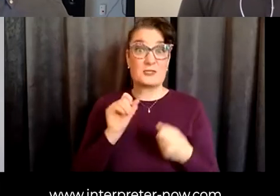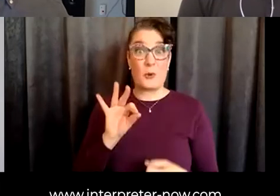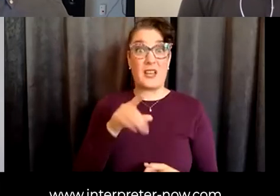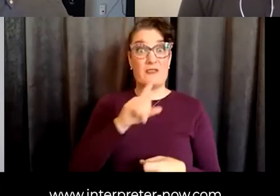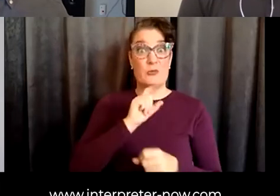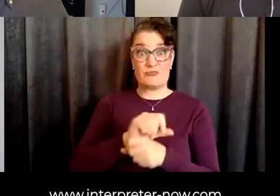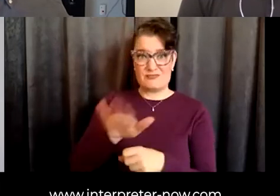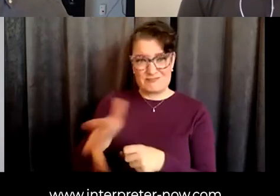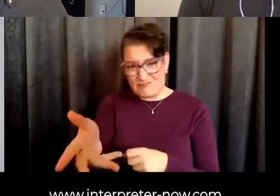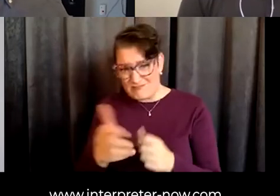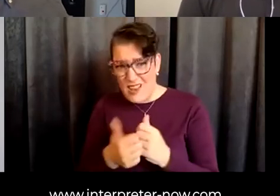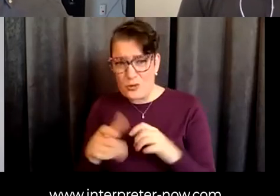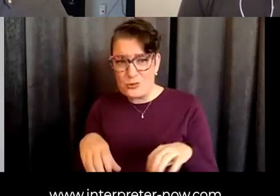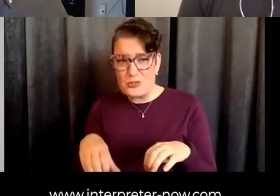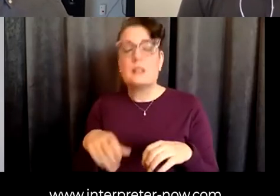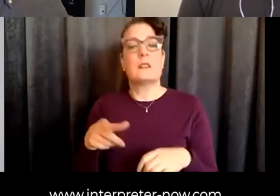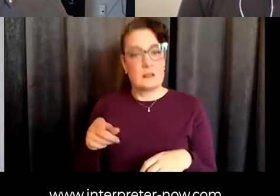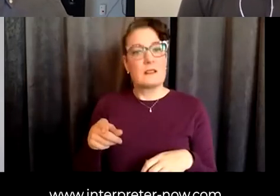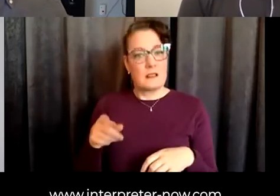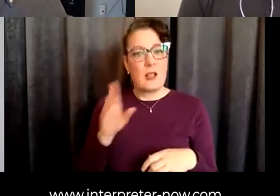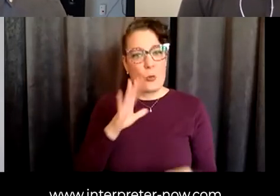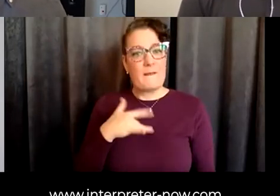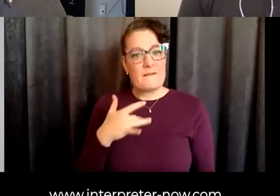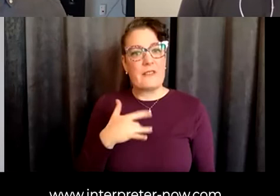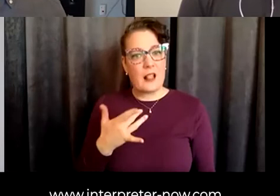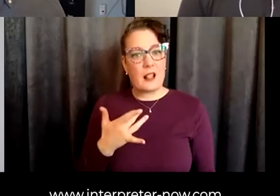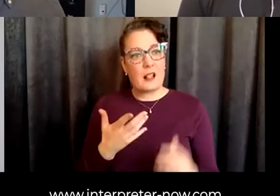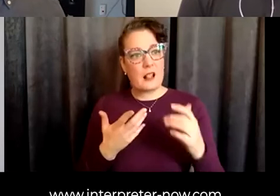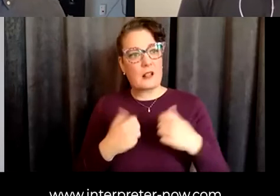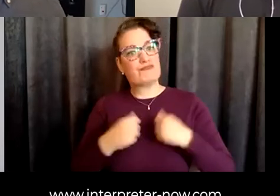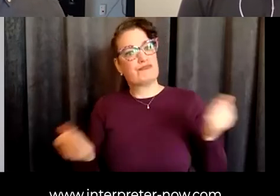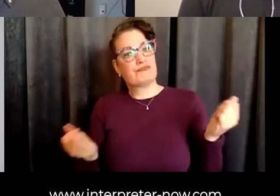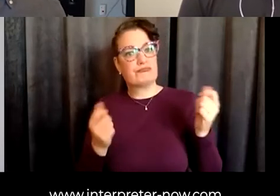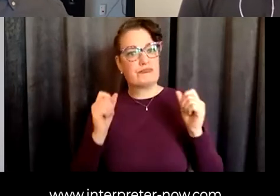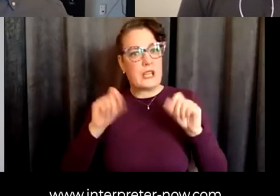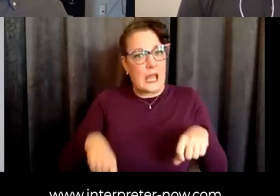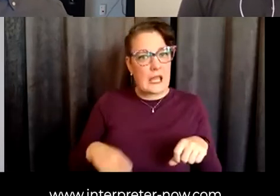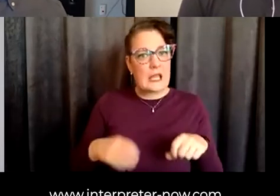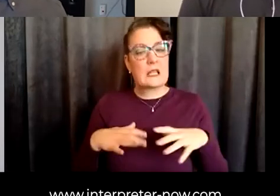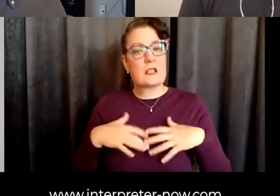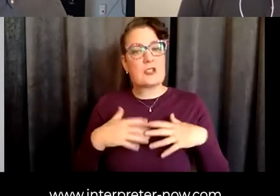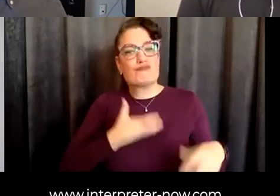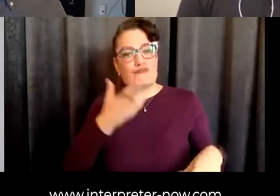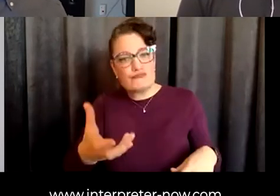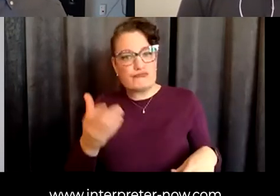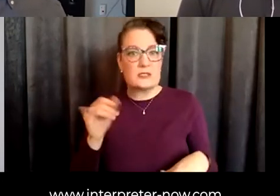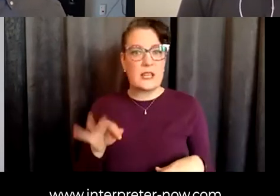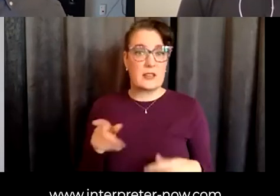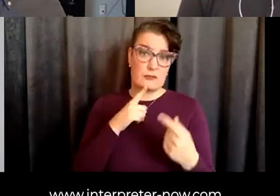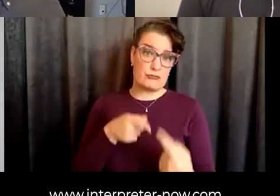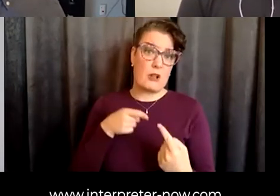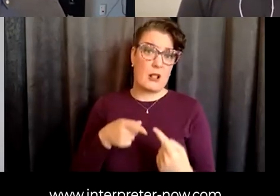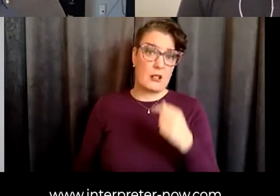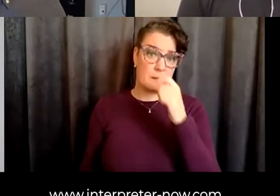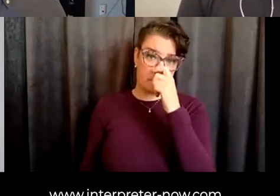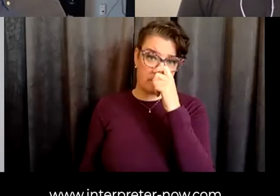employees, how are you doing, they can feel honest and be honest with you and open up if they are potentially struggling with something, whatever that